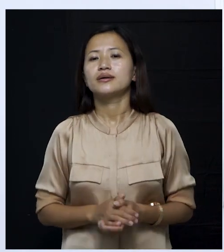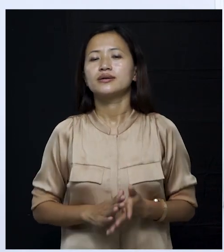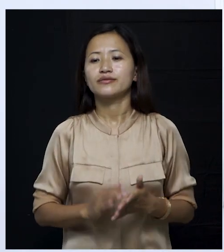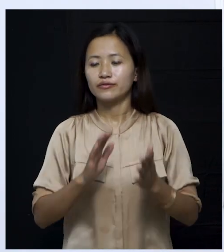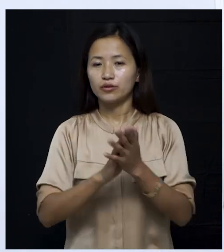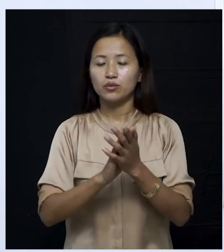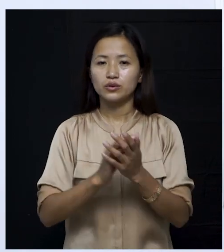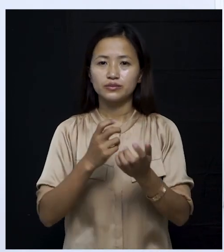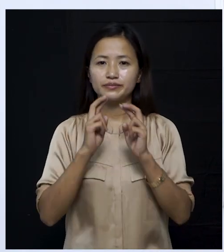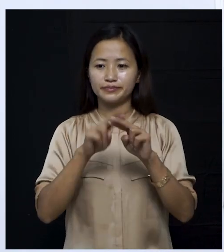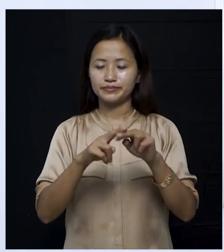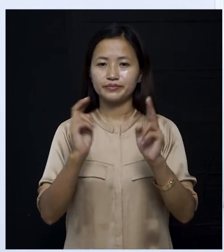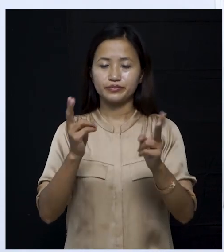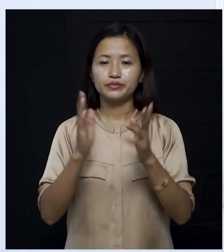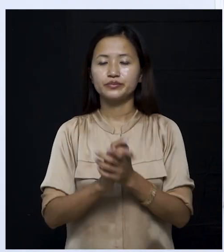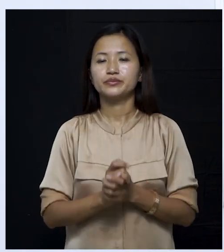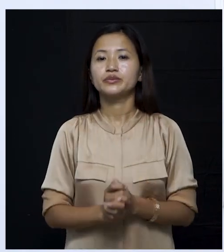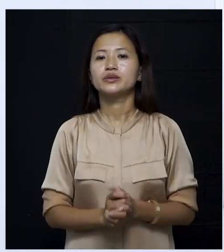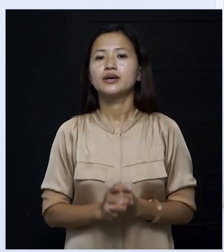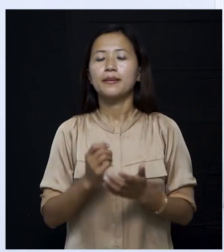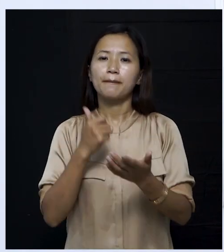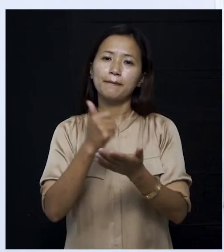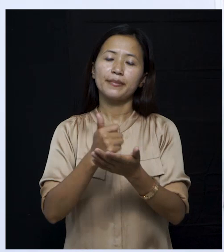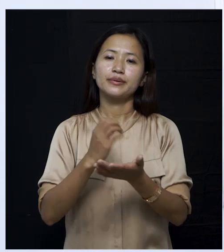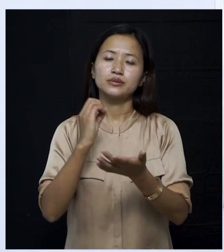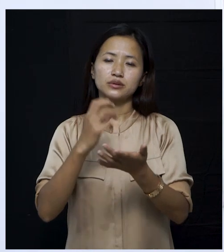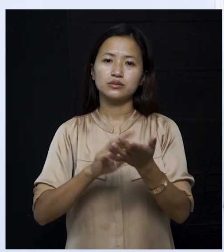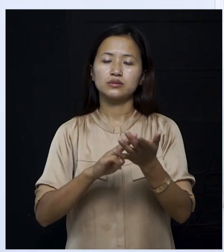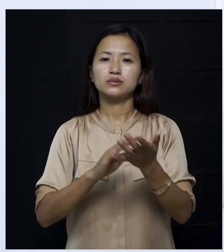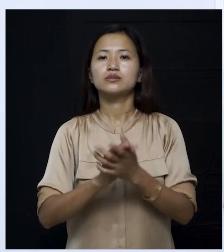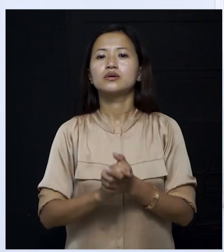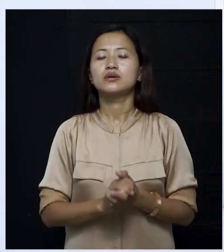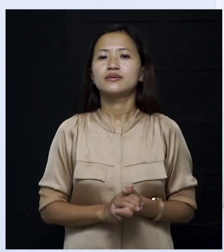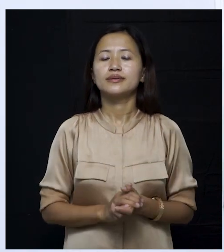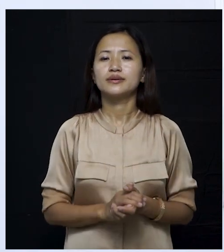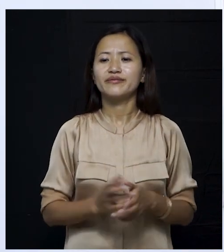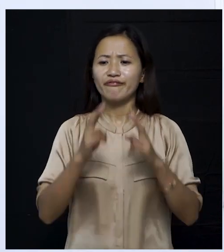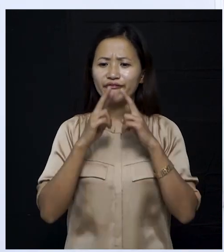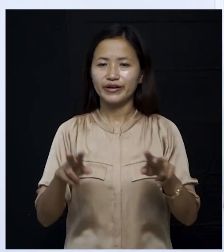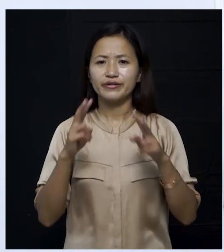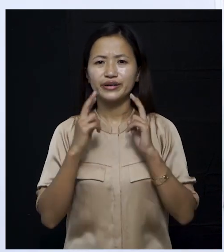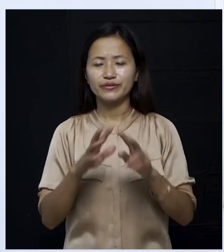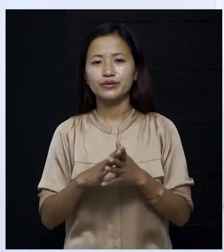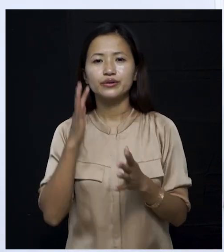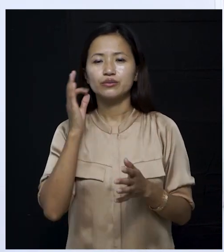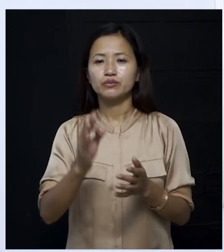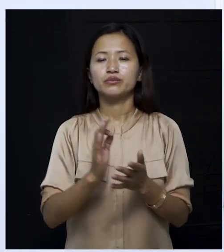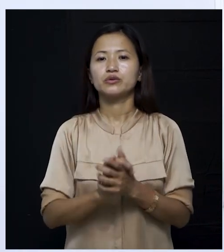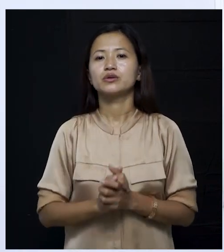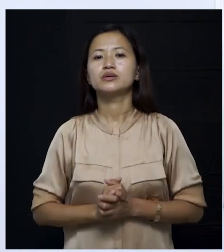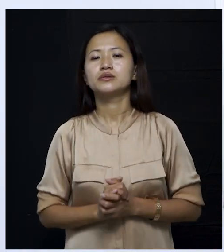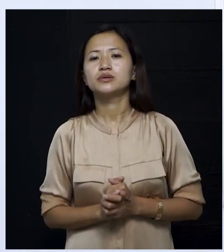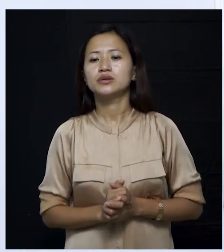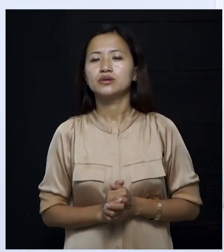institution, isn't it? So here this commercial bank, these commercial banks, these are very important again, and